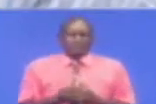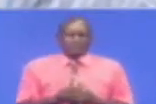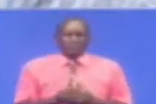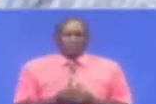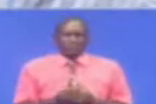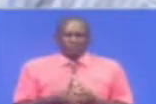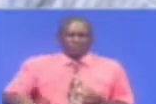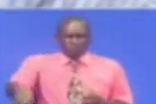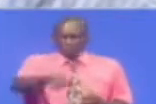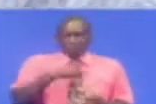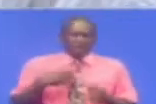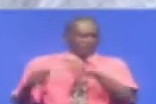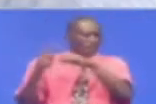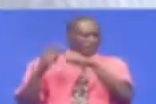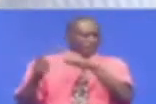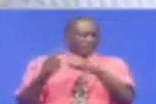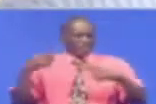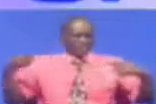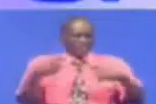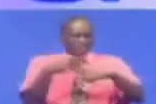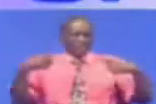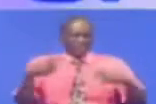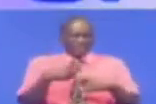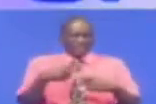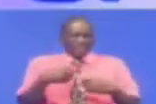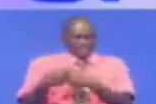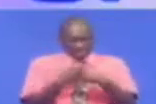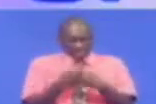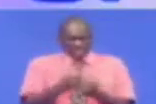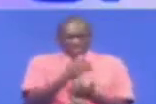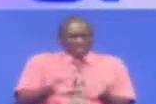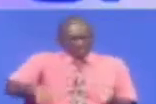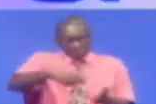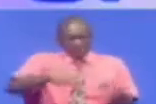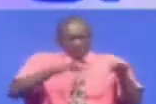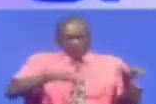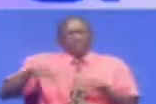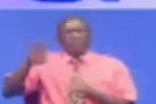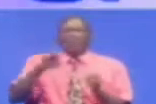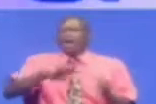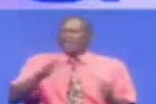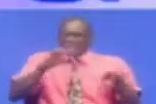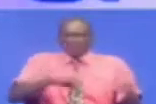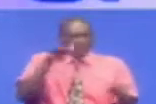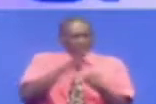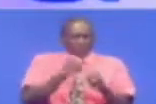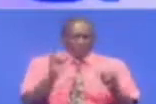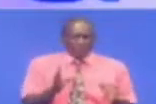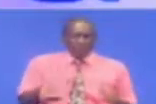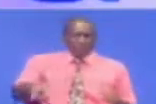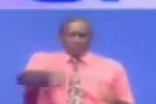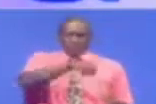We have faced several losses. Some of us have suffered more and others have suffered less. We have